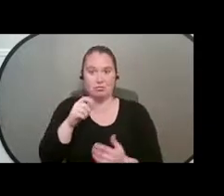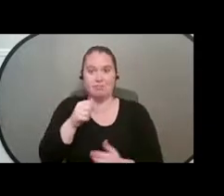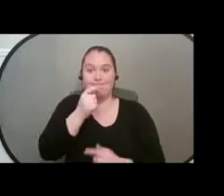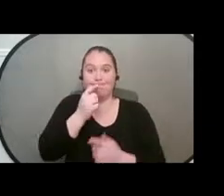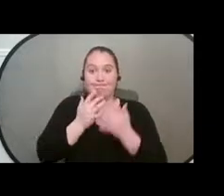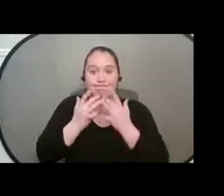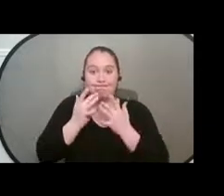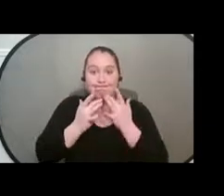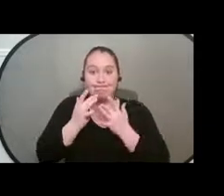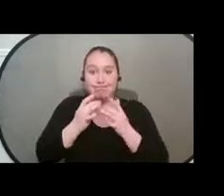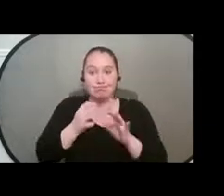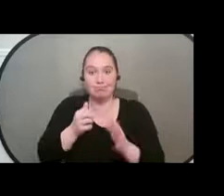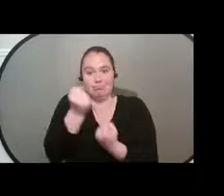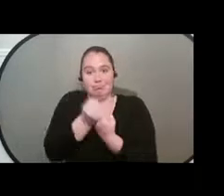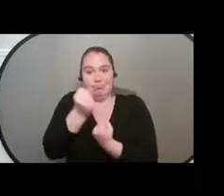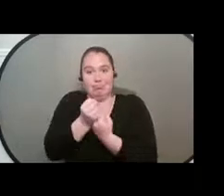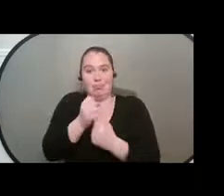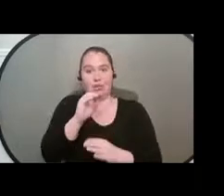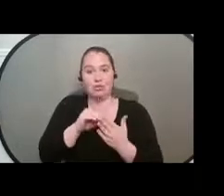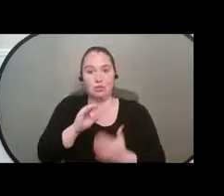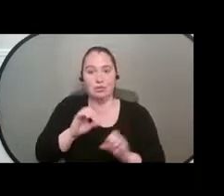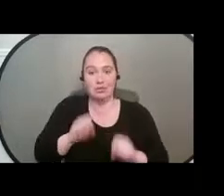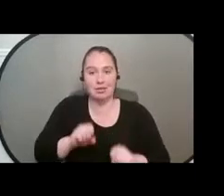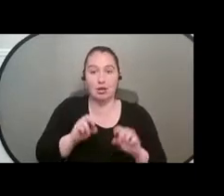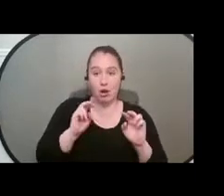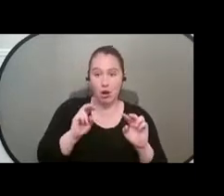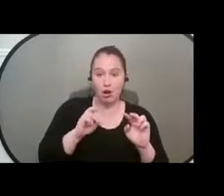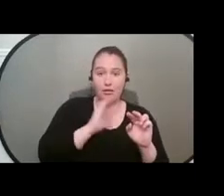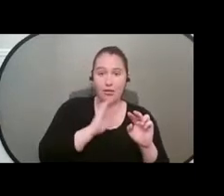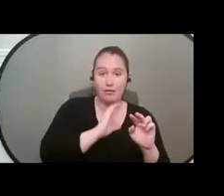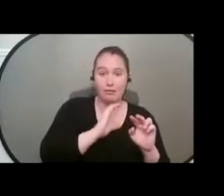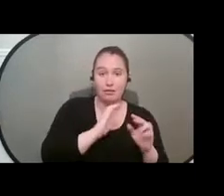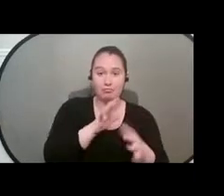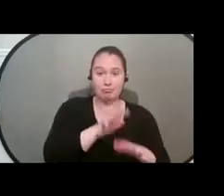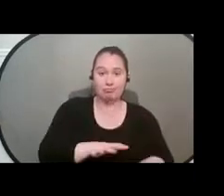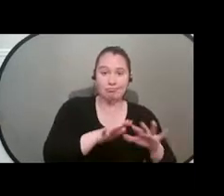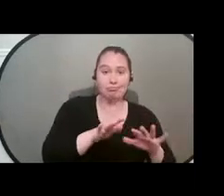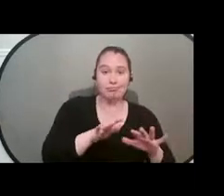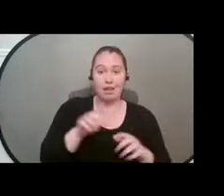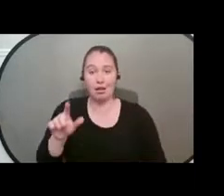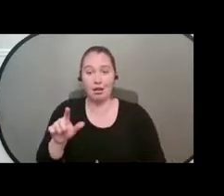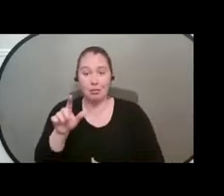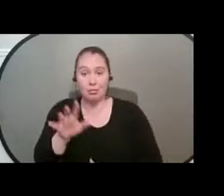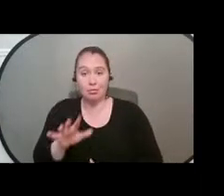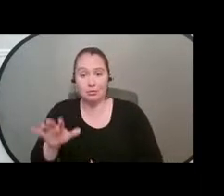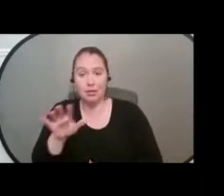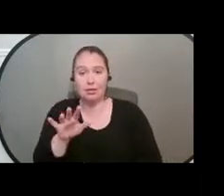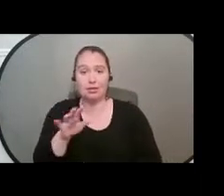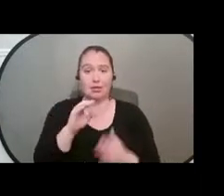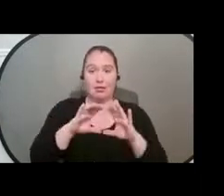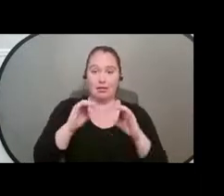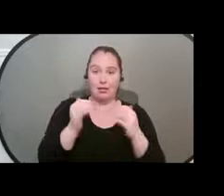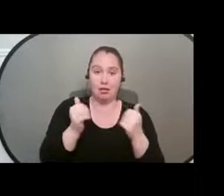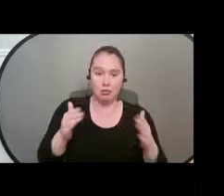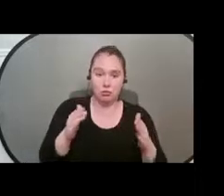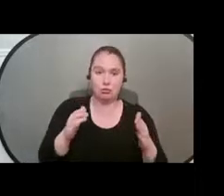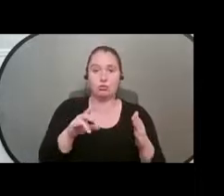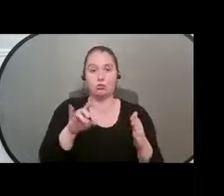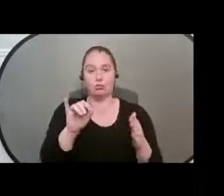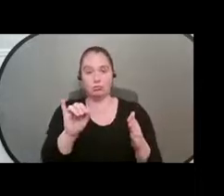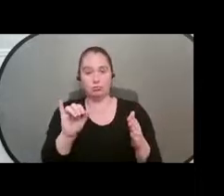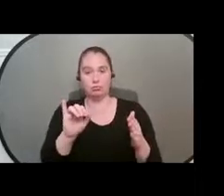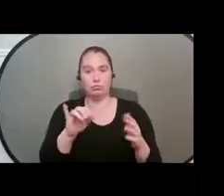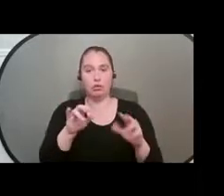always look as well as core and cafeteria, the cafeteria space and the library space, and then as well as classrooms, making sure that they're